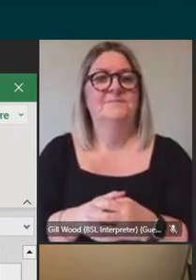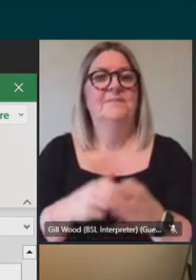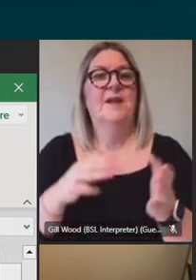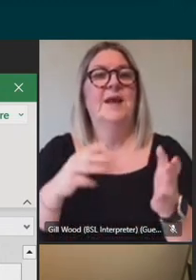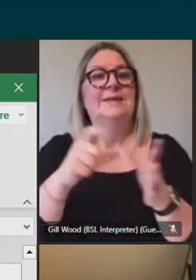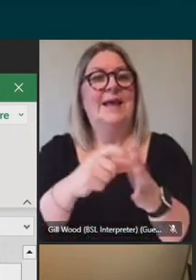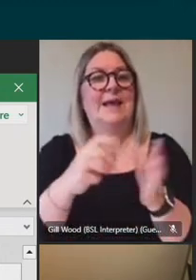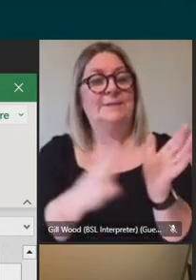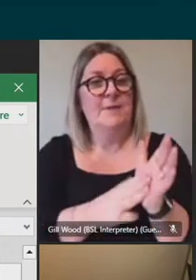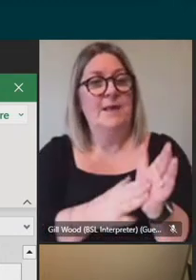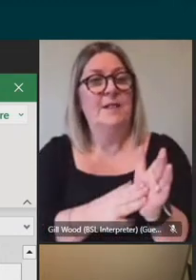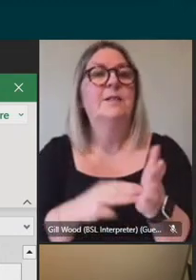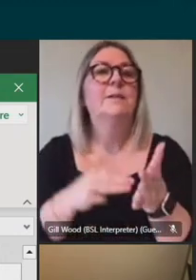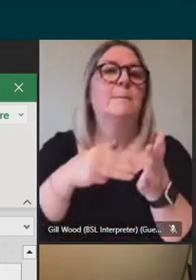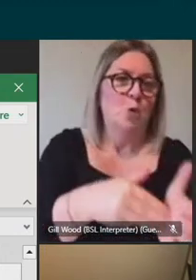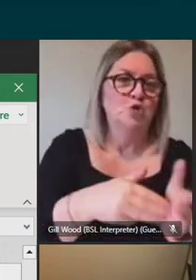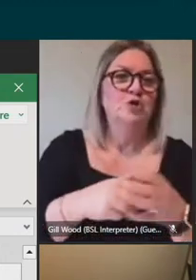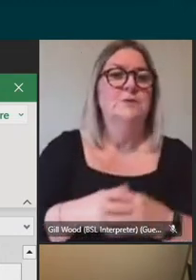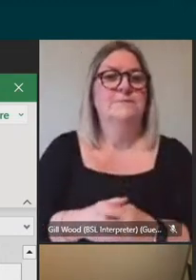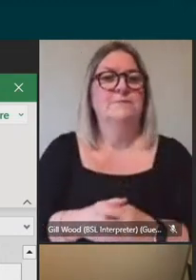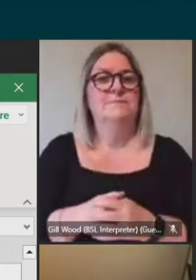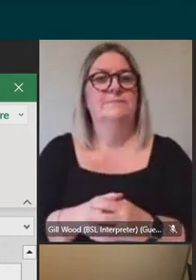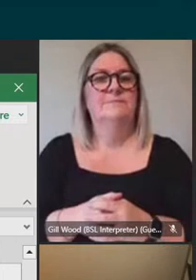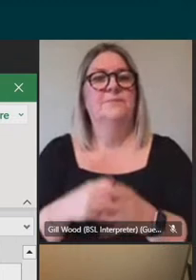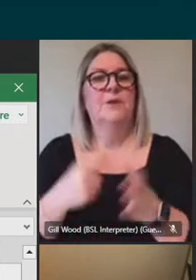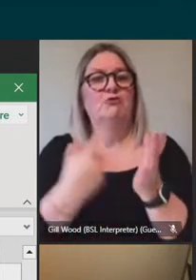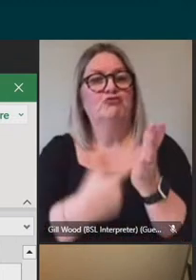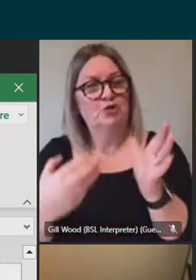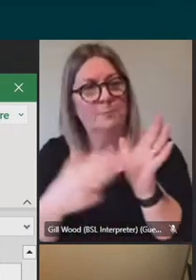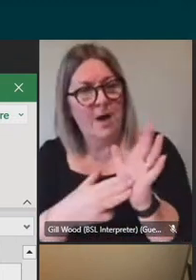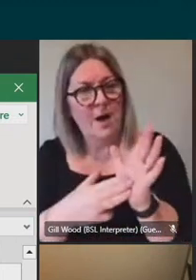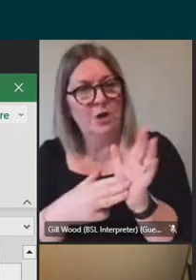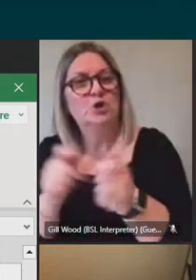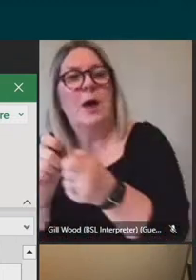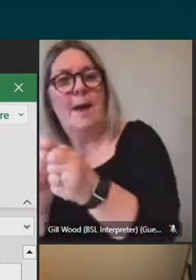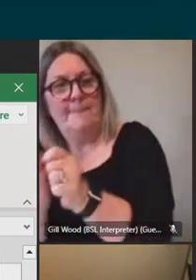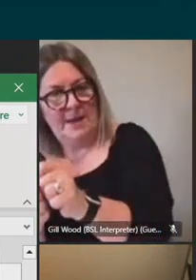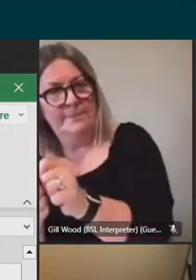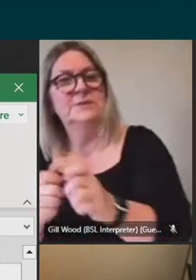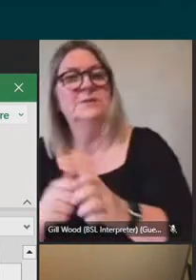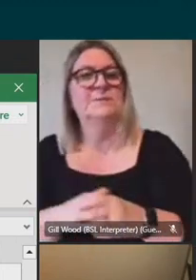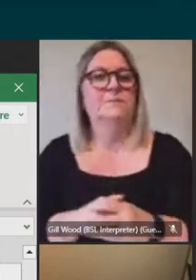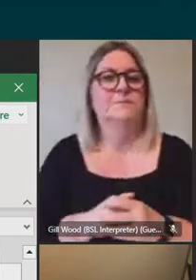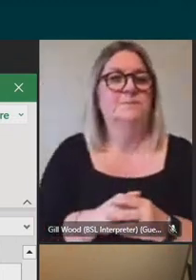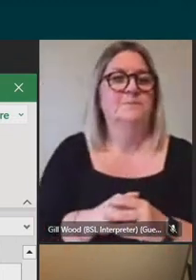Motion. Councillor Marsh. Amendment.